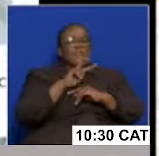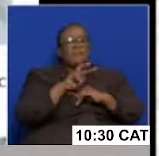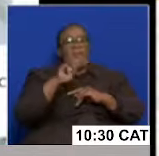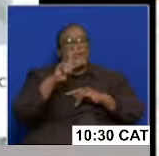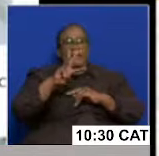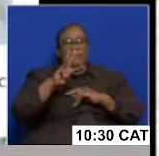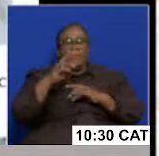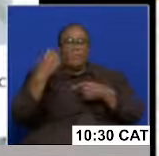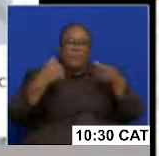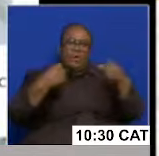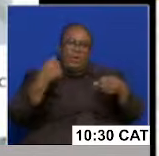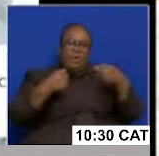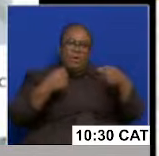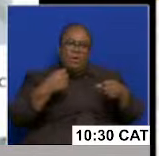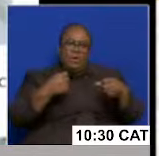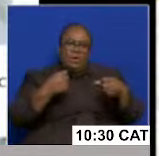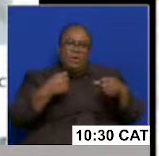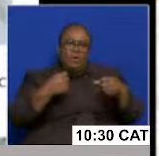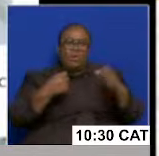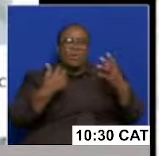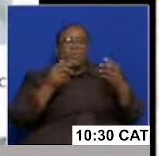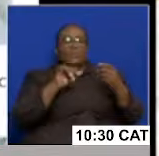that the arrow on the right or the arrow on the left?